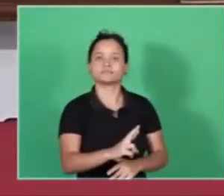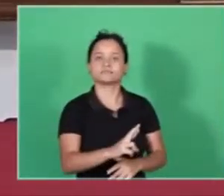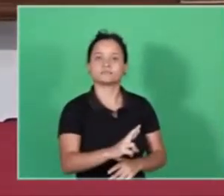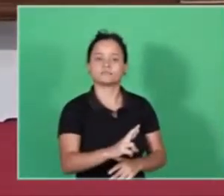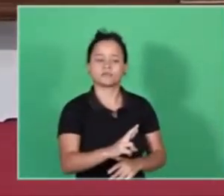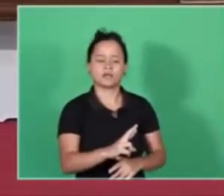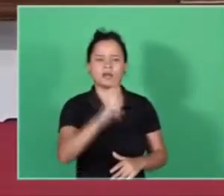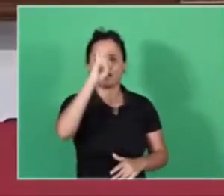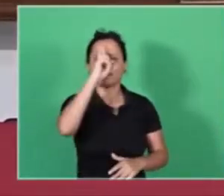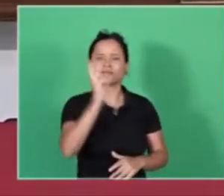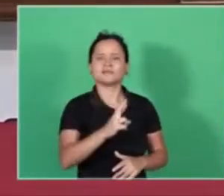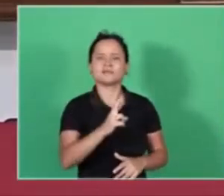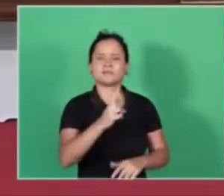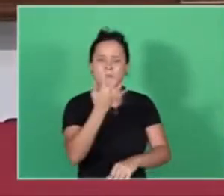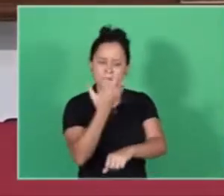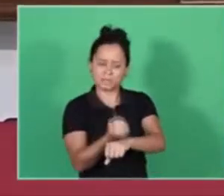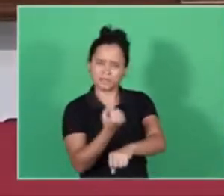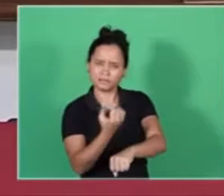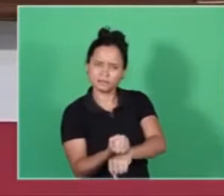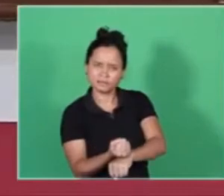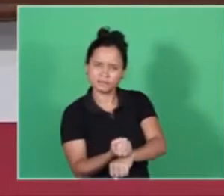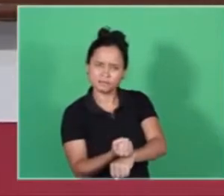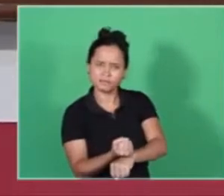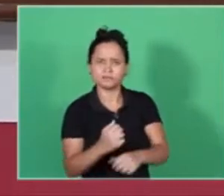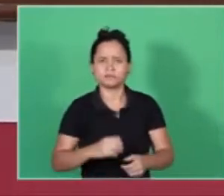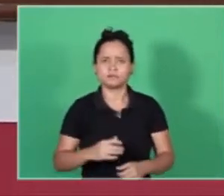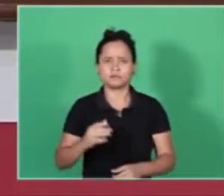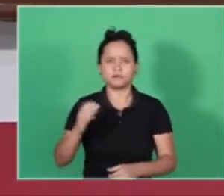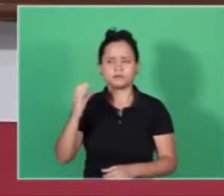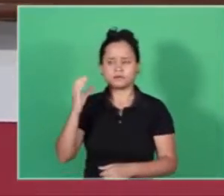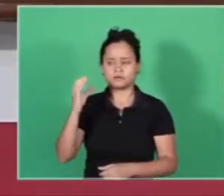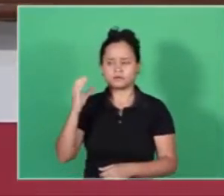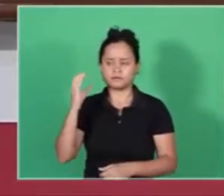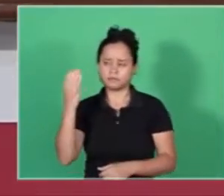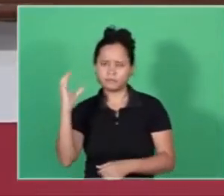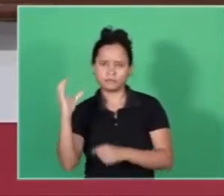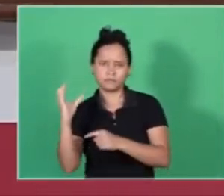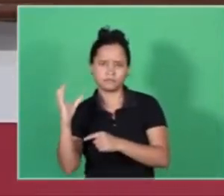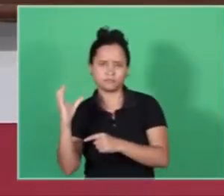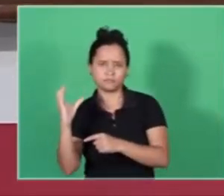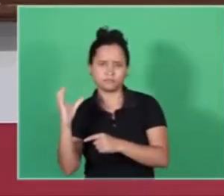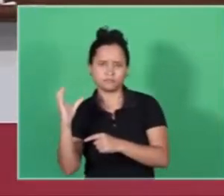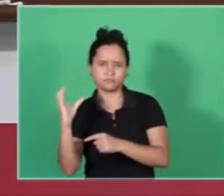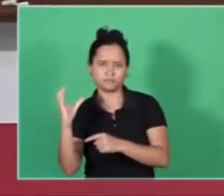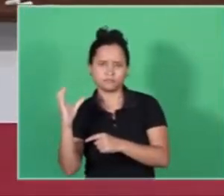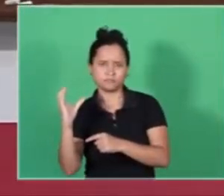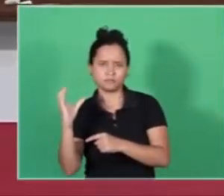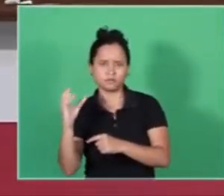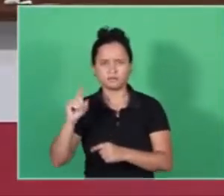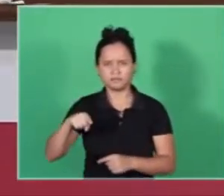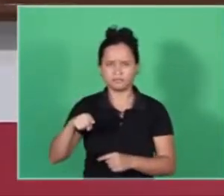reason material, is science? What is it? It's science and matter.